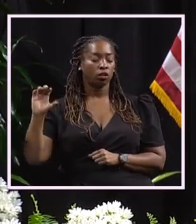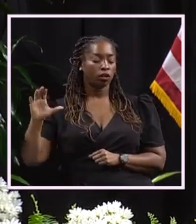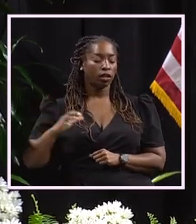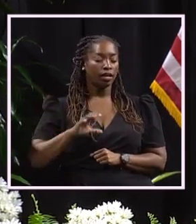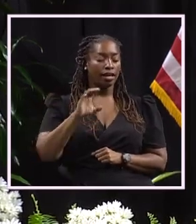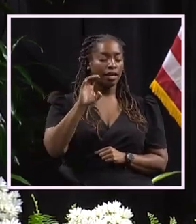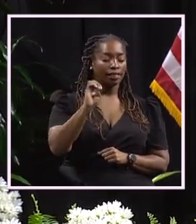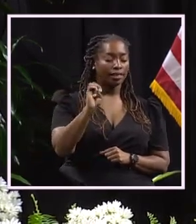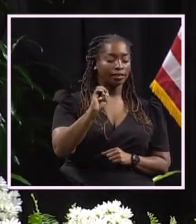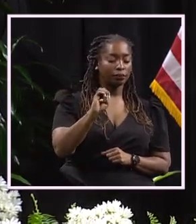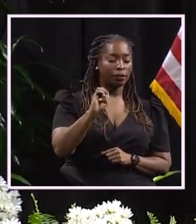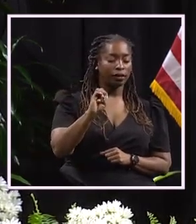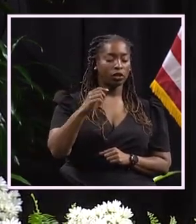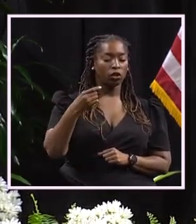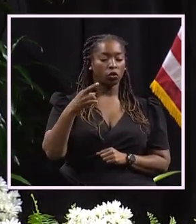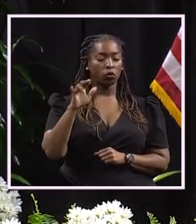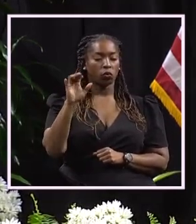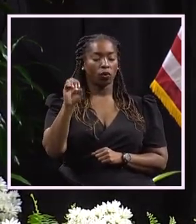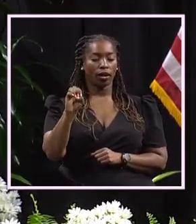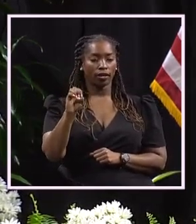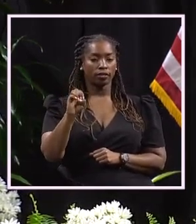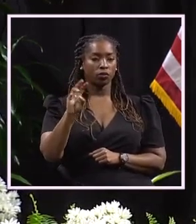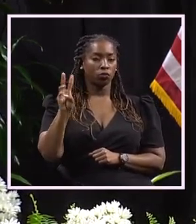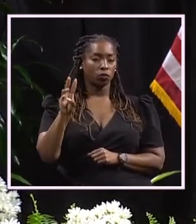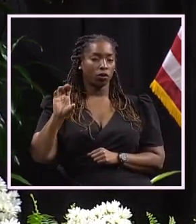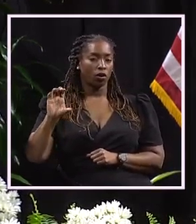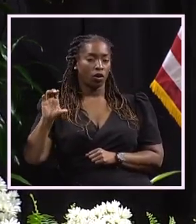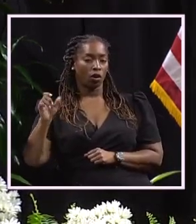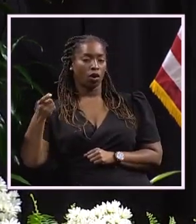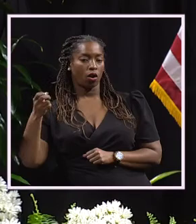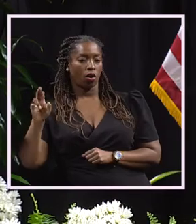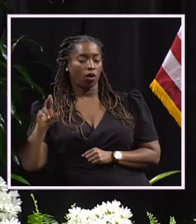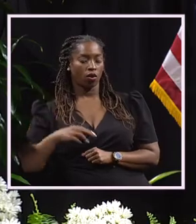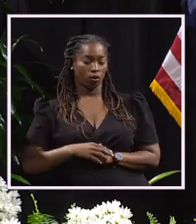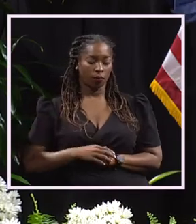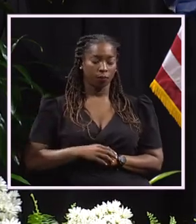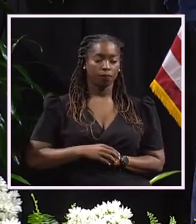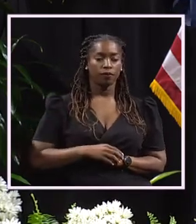Wilkerson Carter. Taylor Guerra, cum laude.